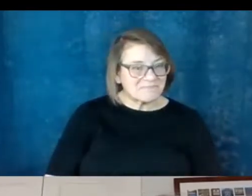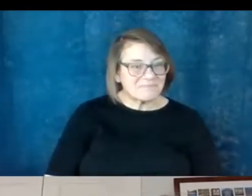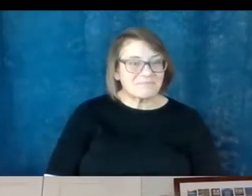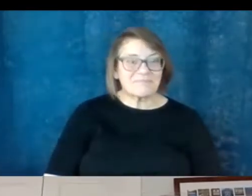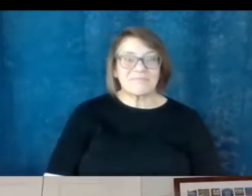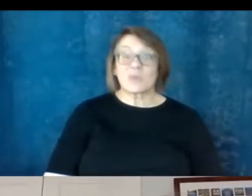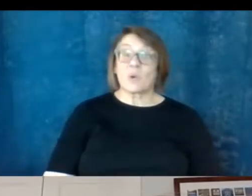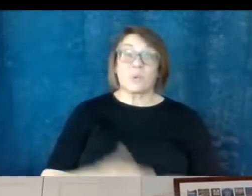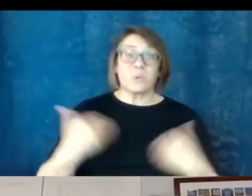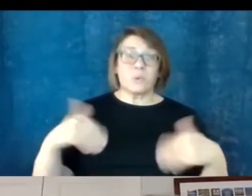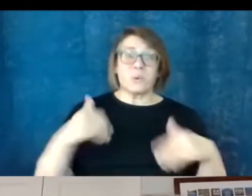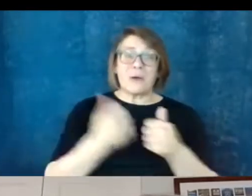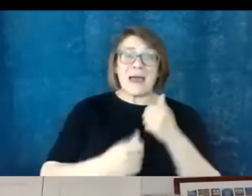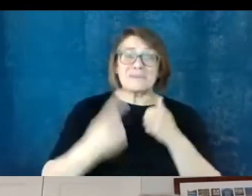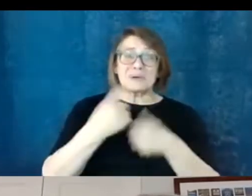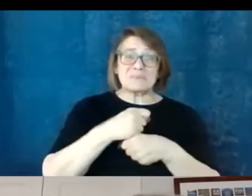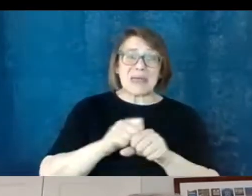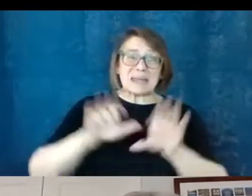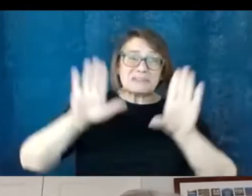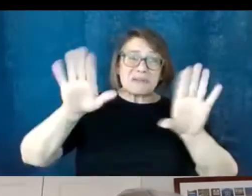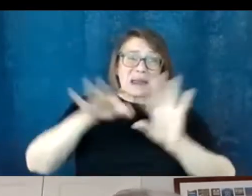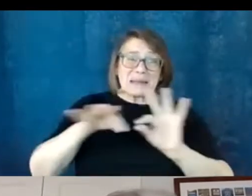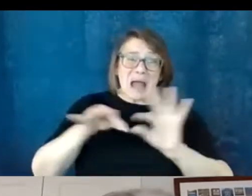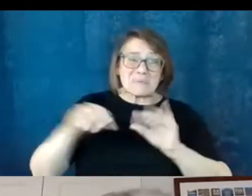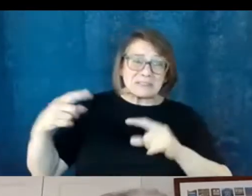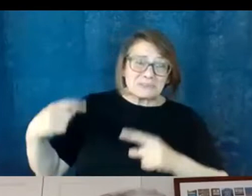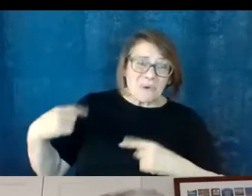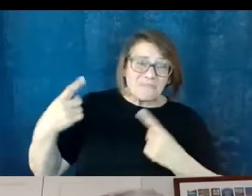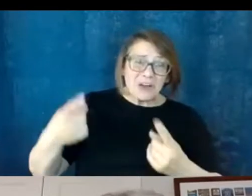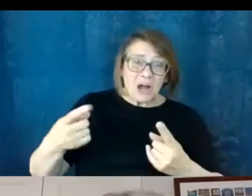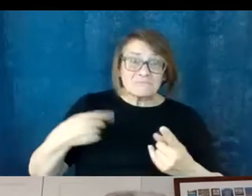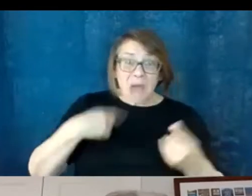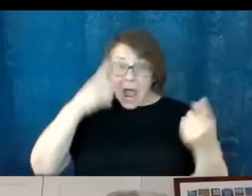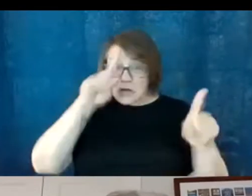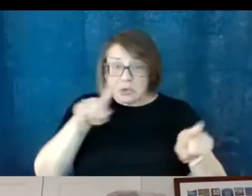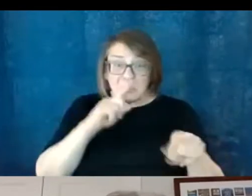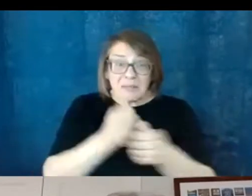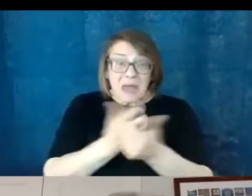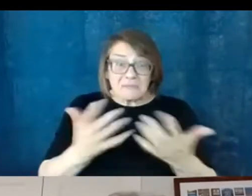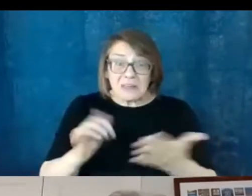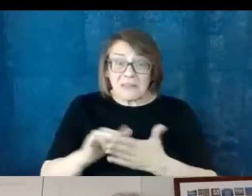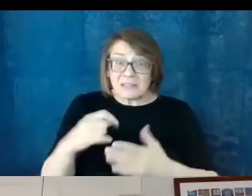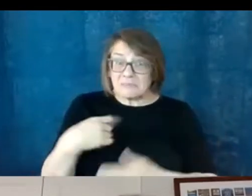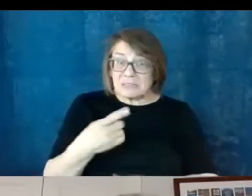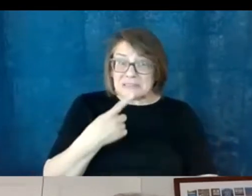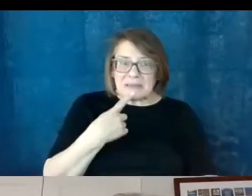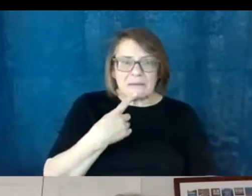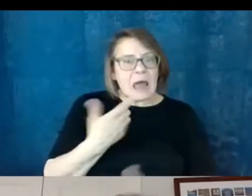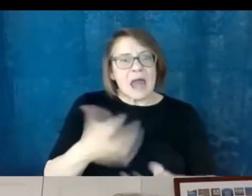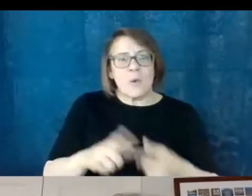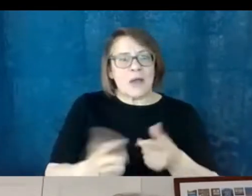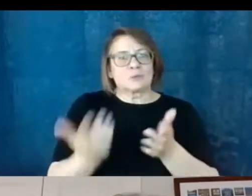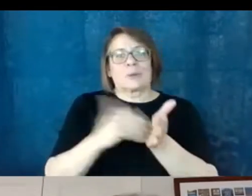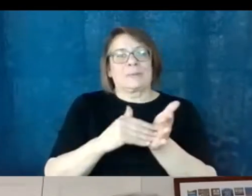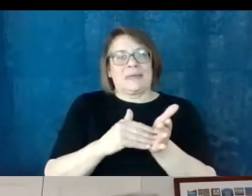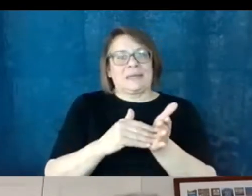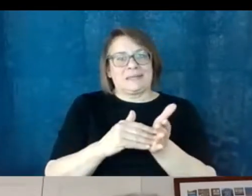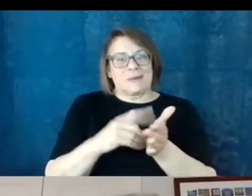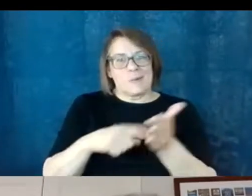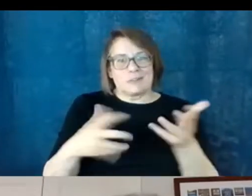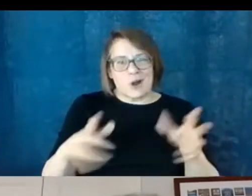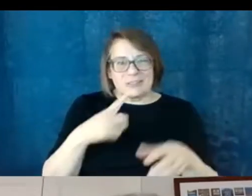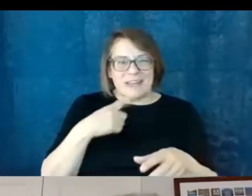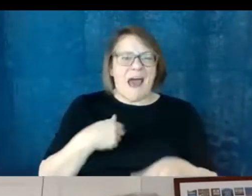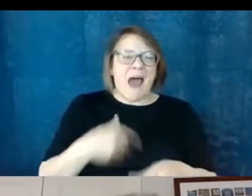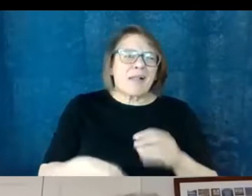Everyone has made such amazing comments so far. I agree with everything that has been said, and I don't want to be repetitive of what's been said. So I'll just add a